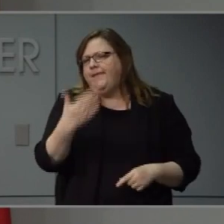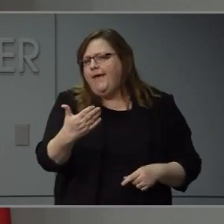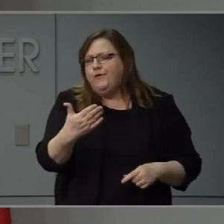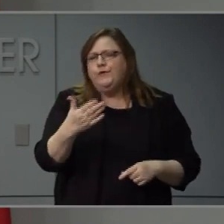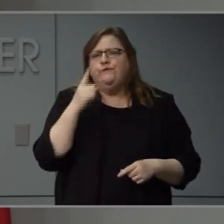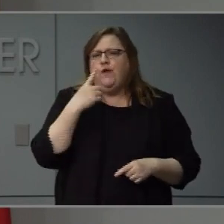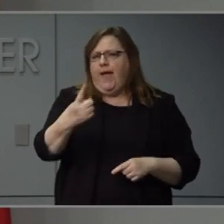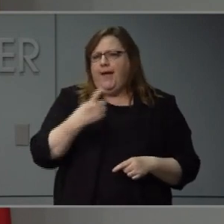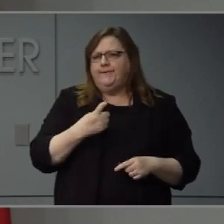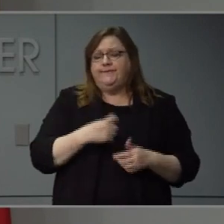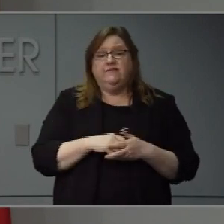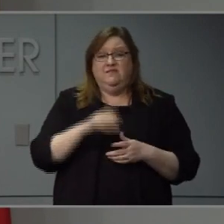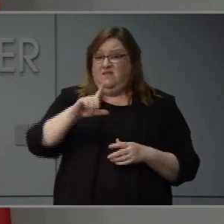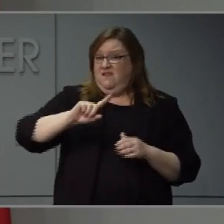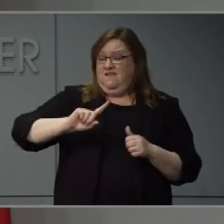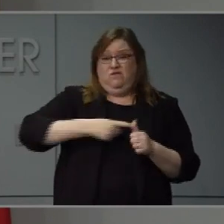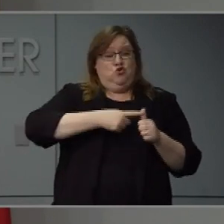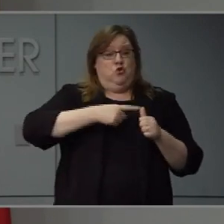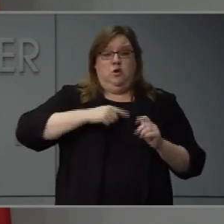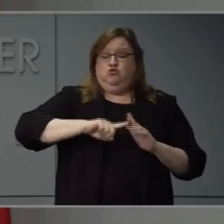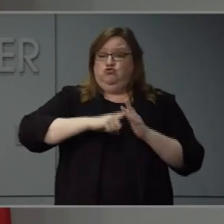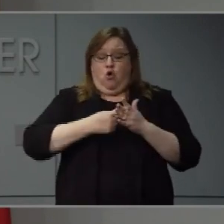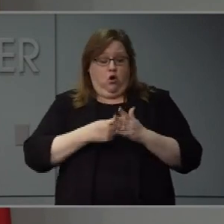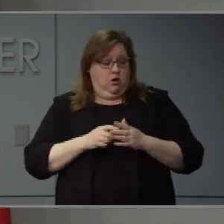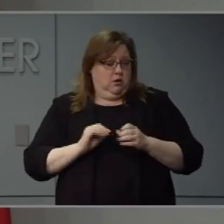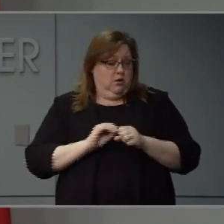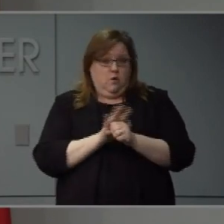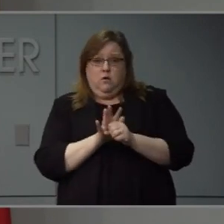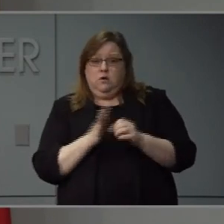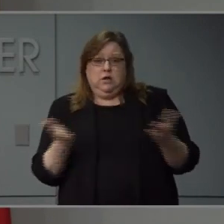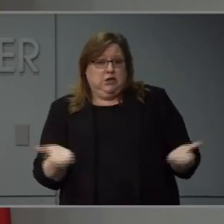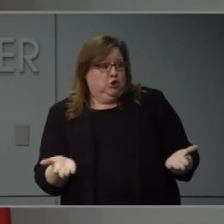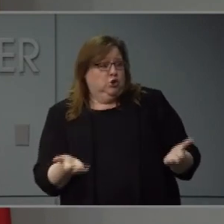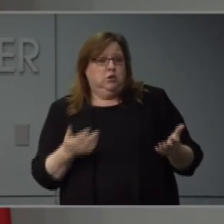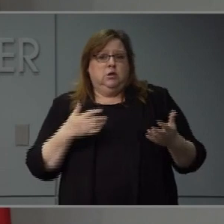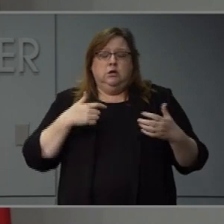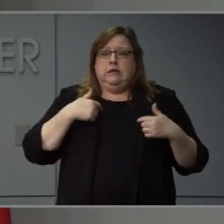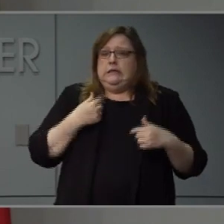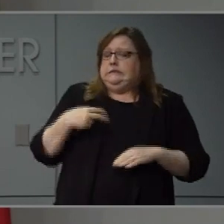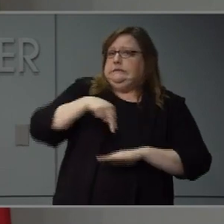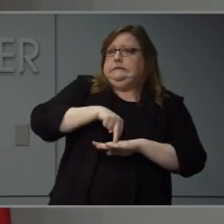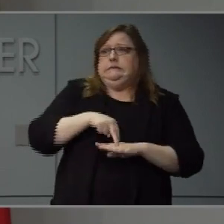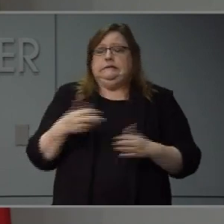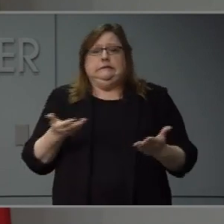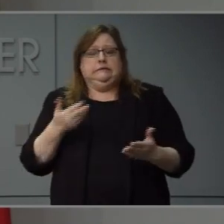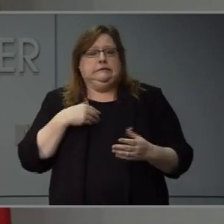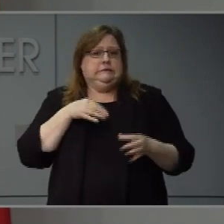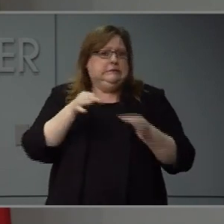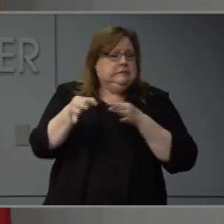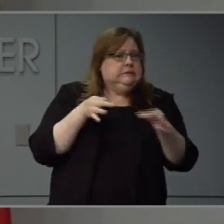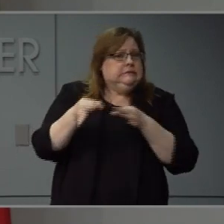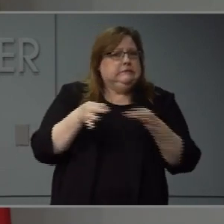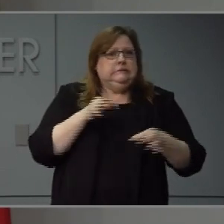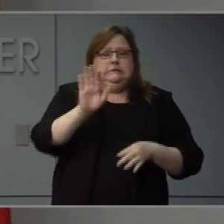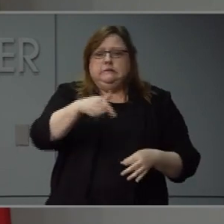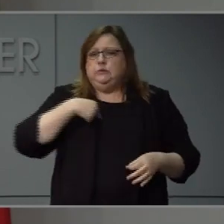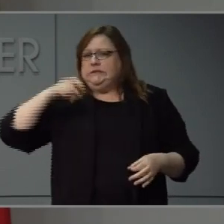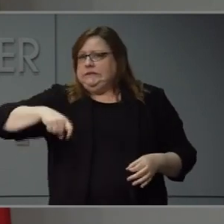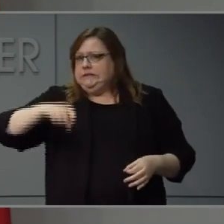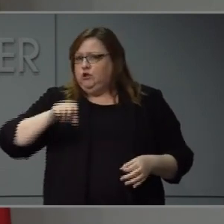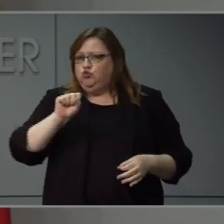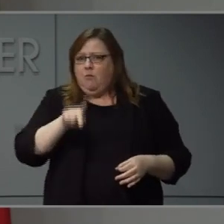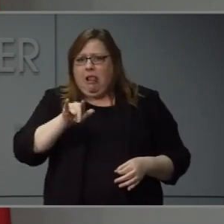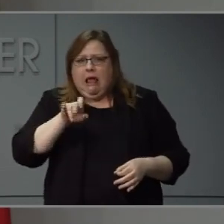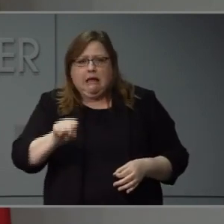not have the testing capacity that we need. I was in front of the press multiple times articulating our need for supplies,